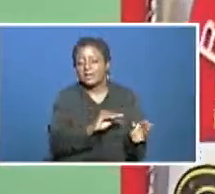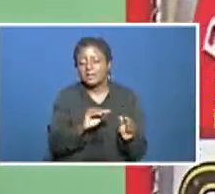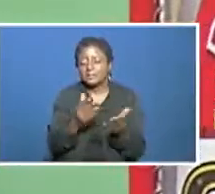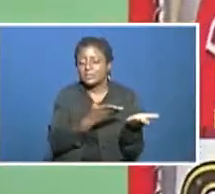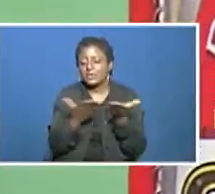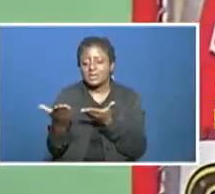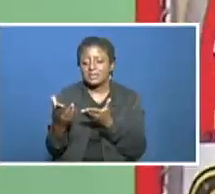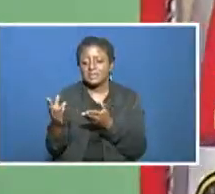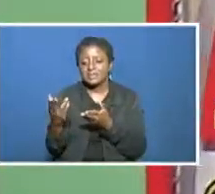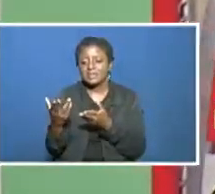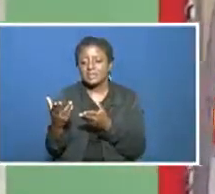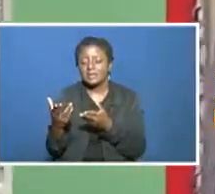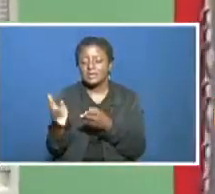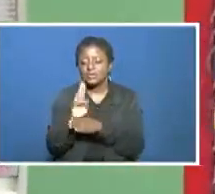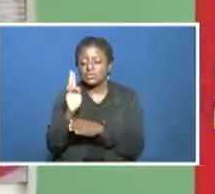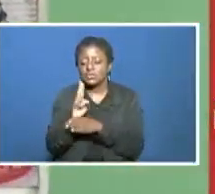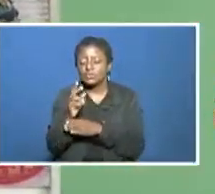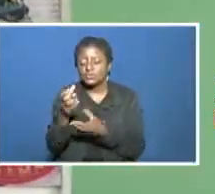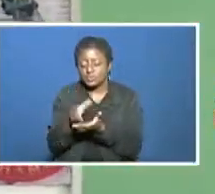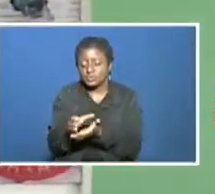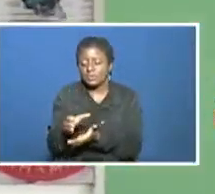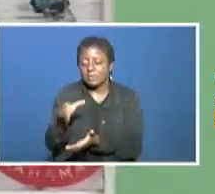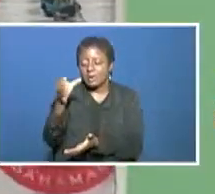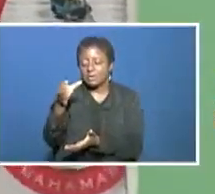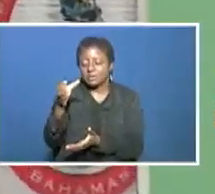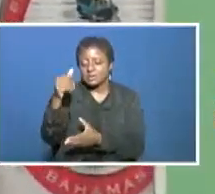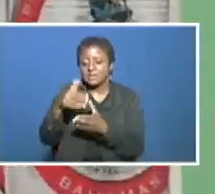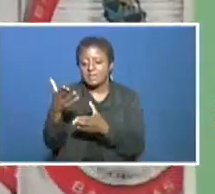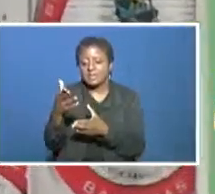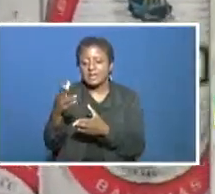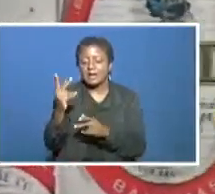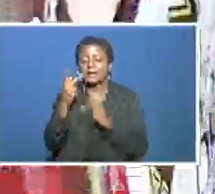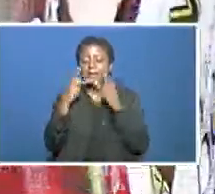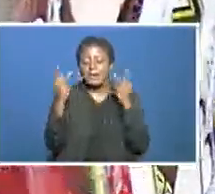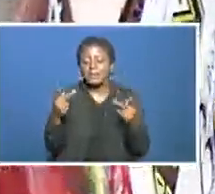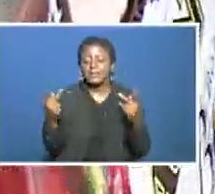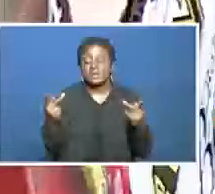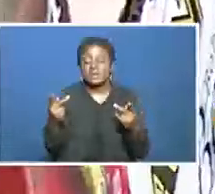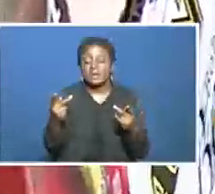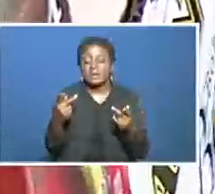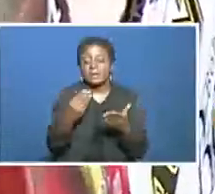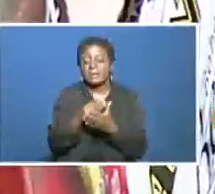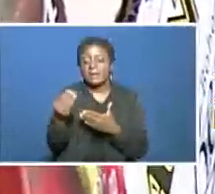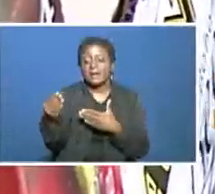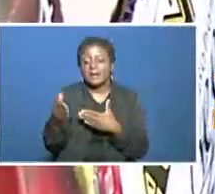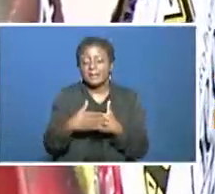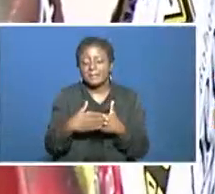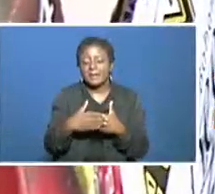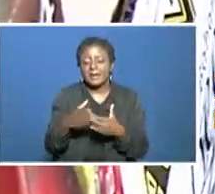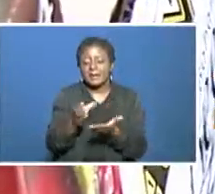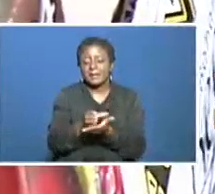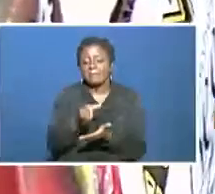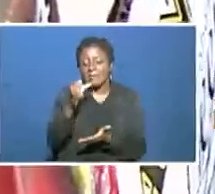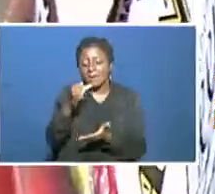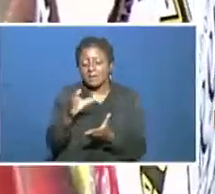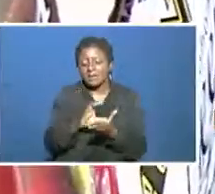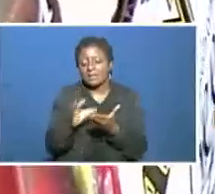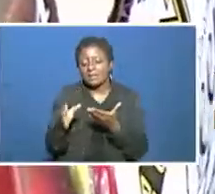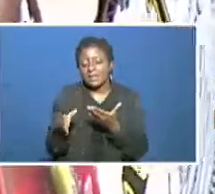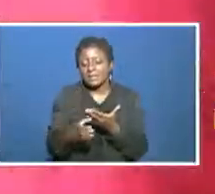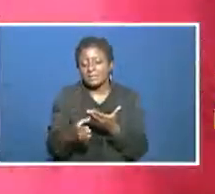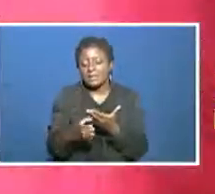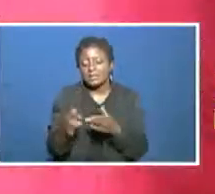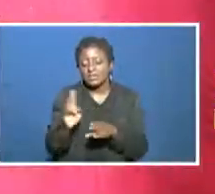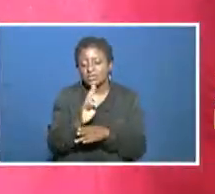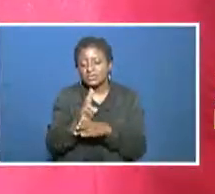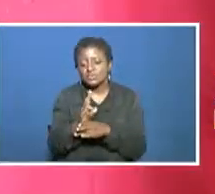very popular Buy Back Bottle campaign. Officials acknowledge bottle return numbers had drastically fallen during the